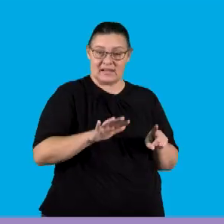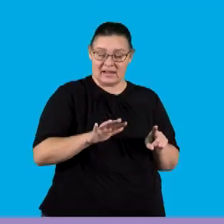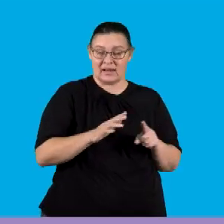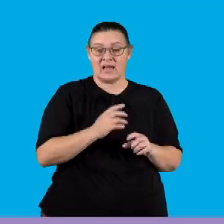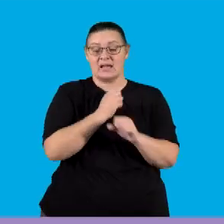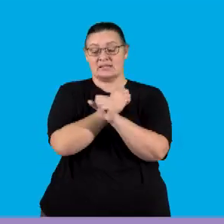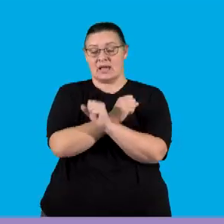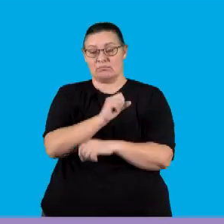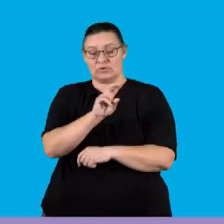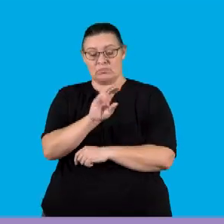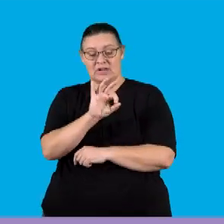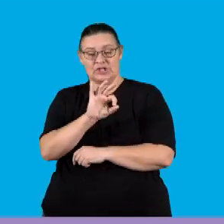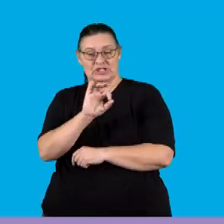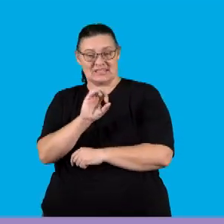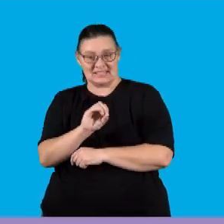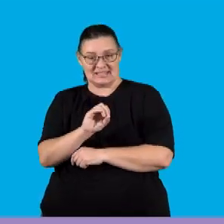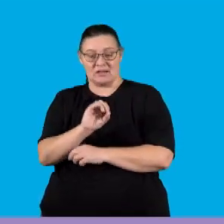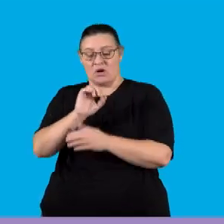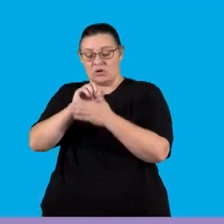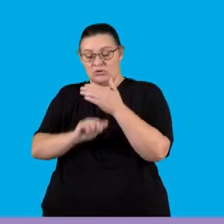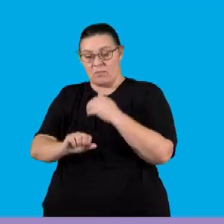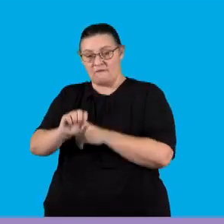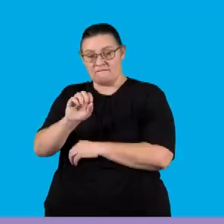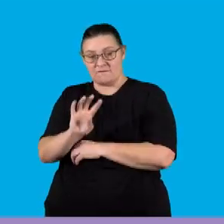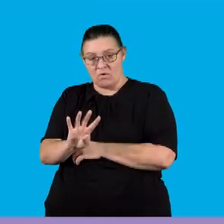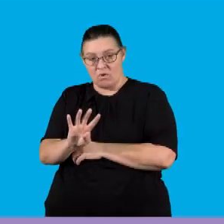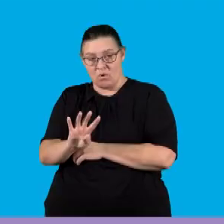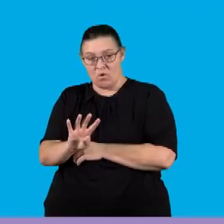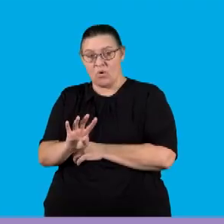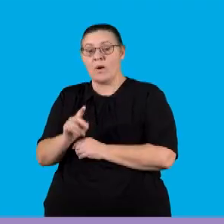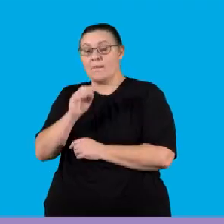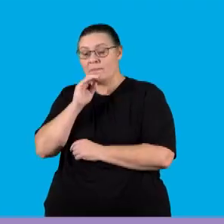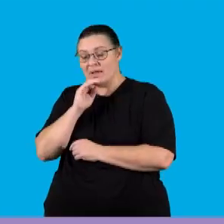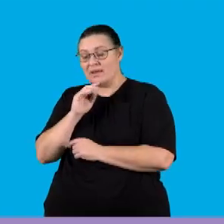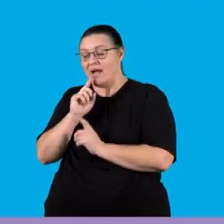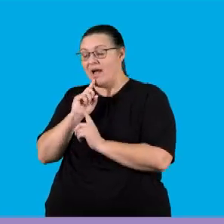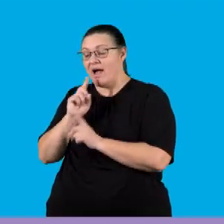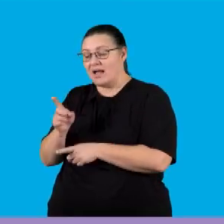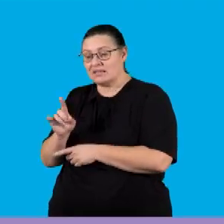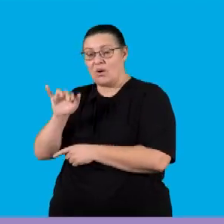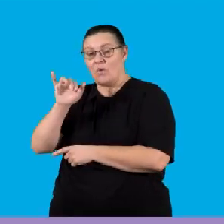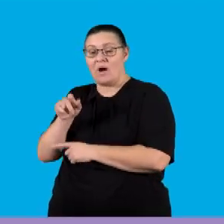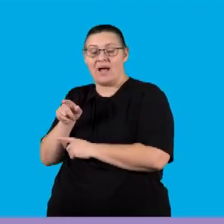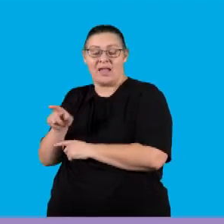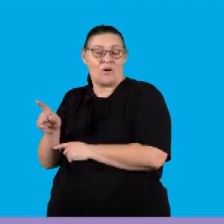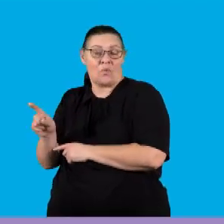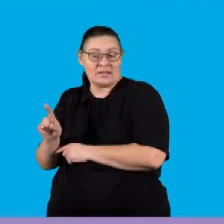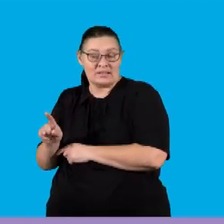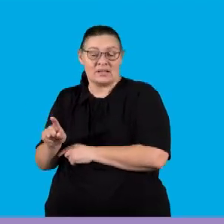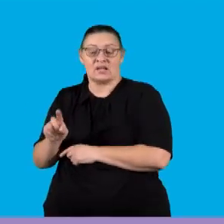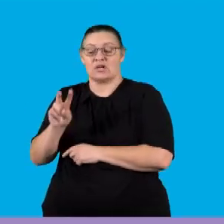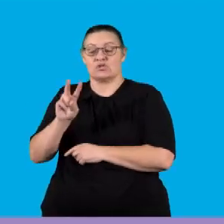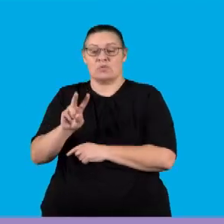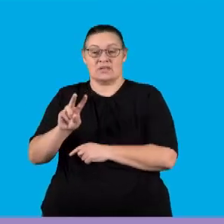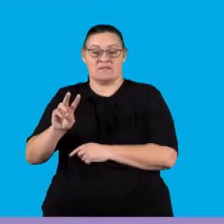15 multiplied by 2, that is 30. And we are going to let that 30 now and subtract 4 from